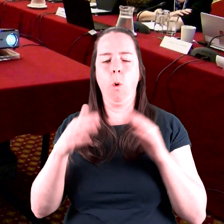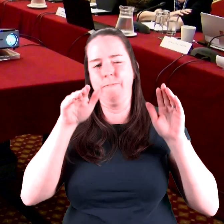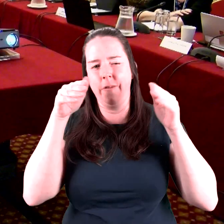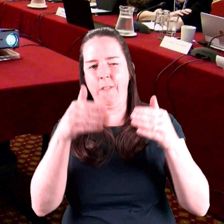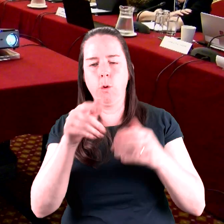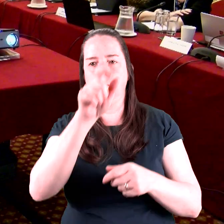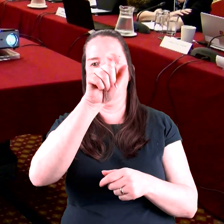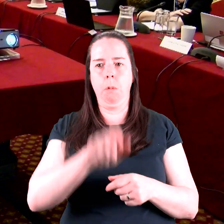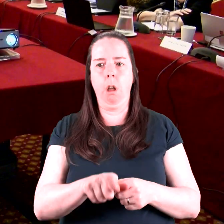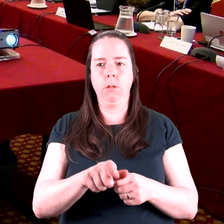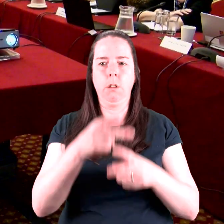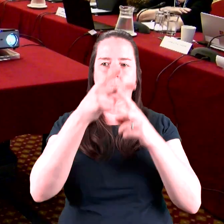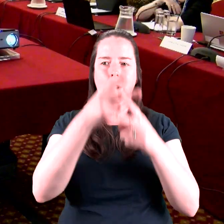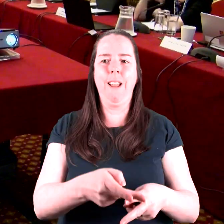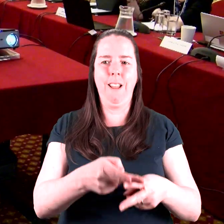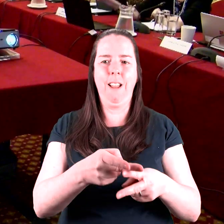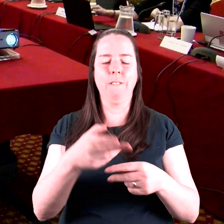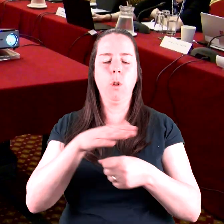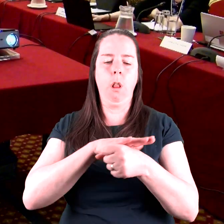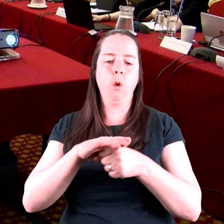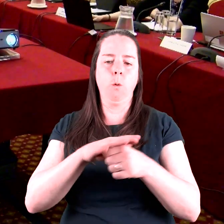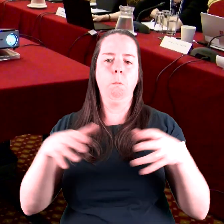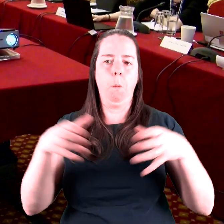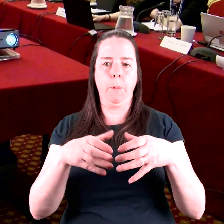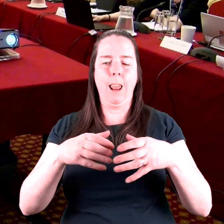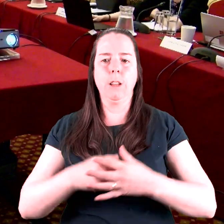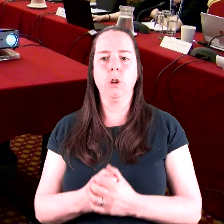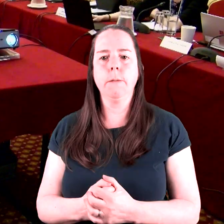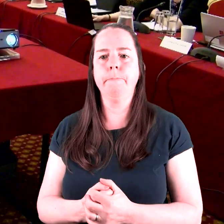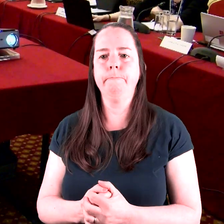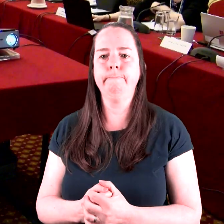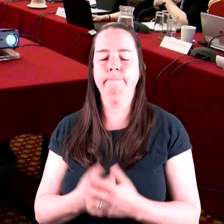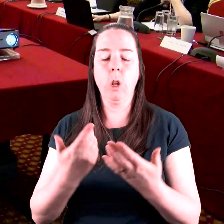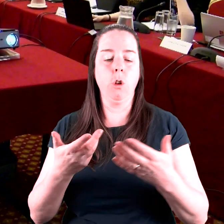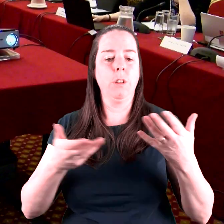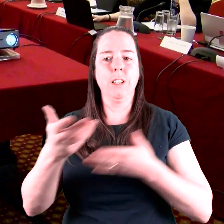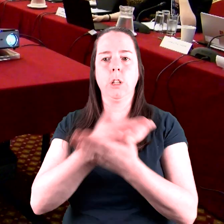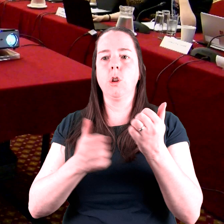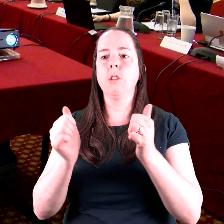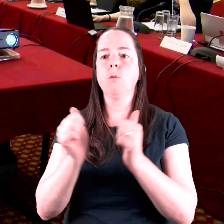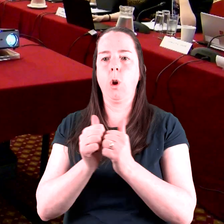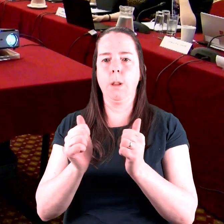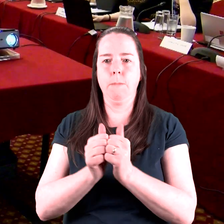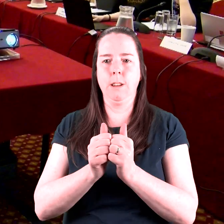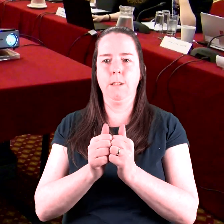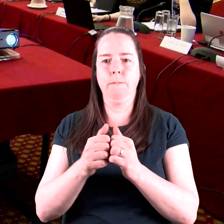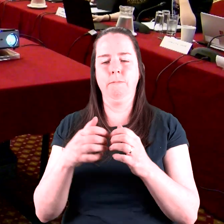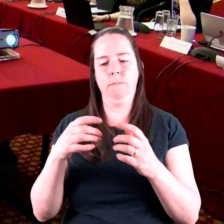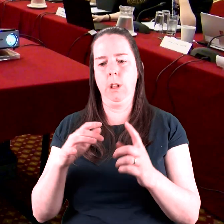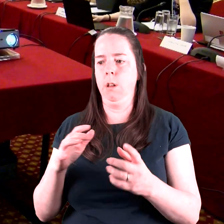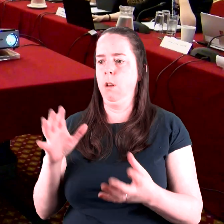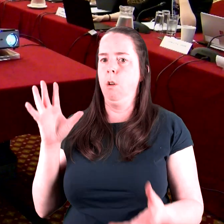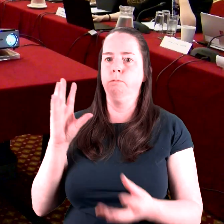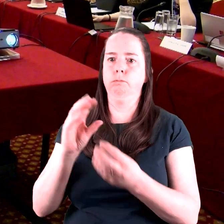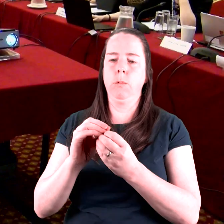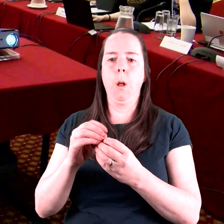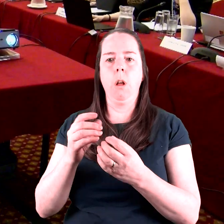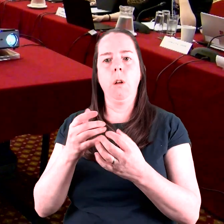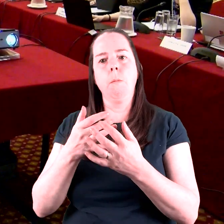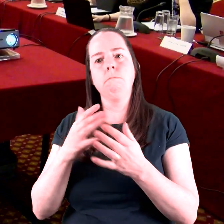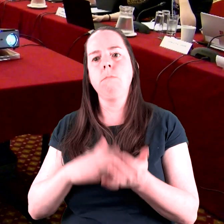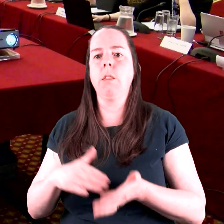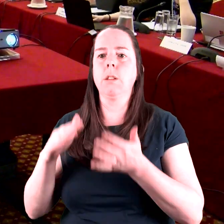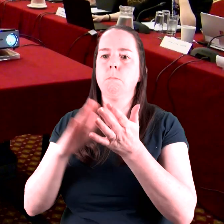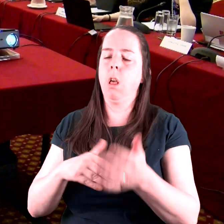and more person-centred care for our local populations. So the attached discussion document brings together months of